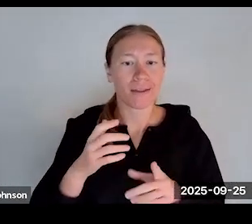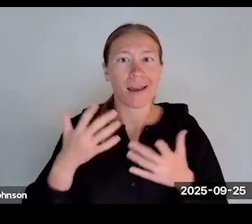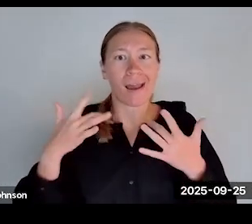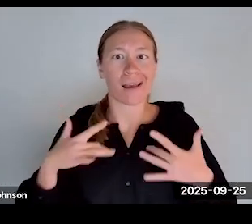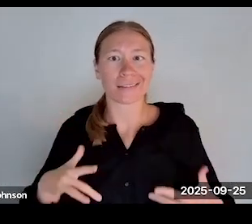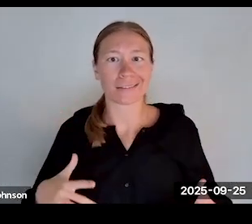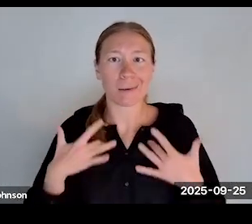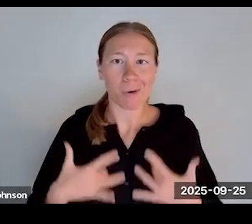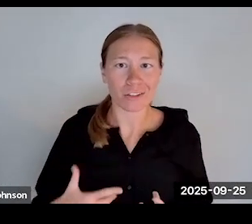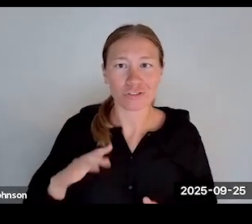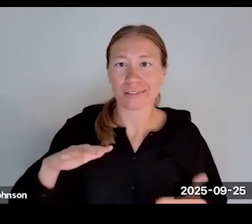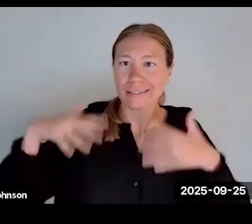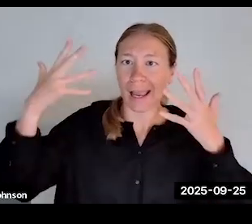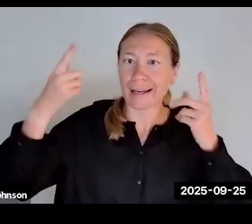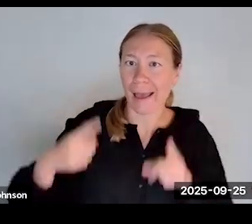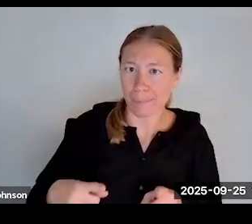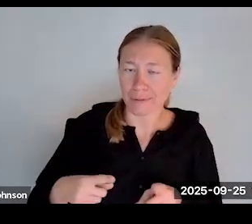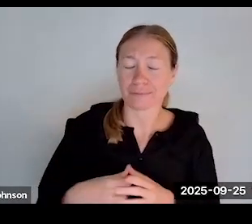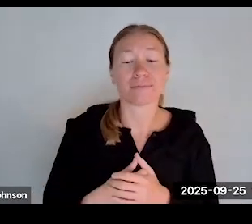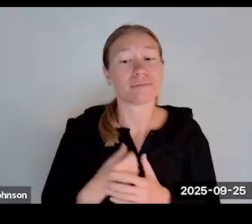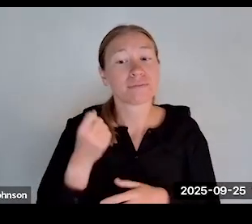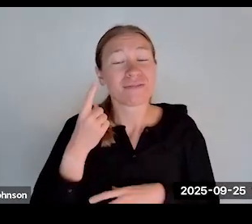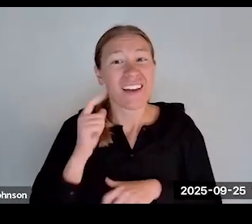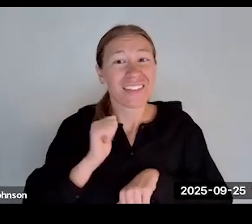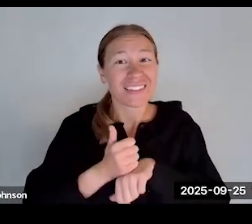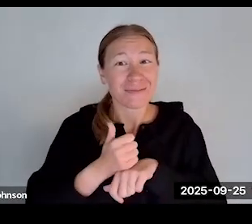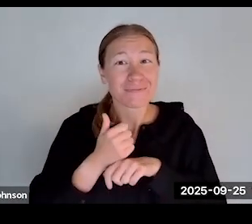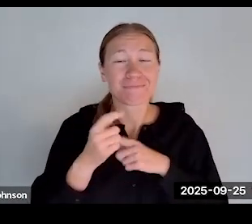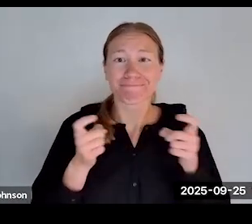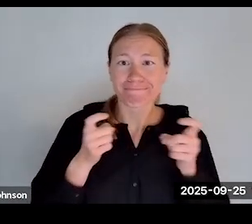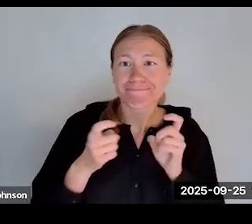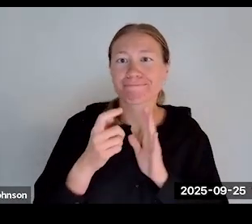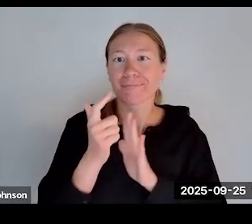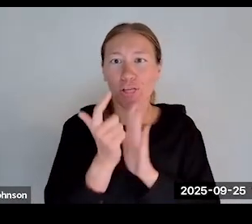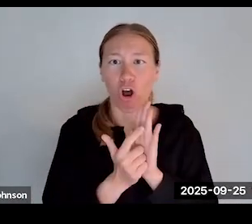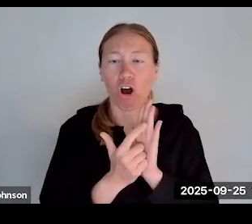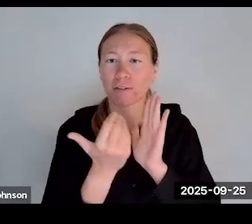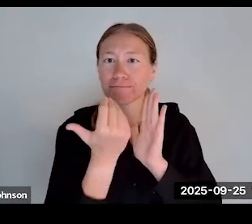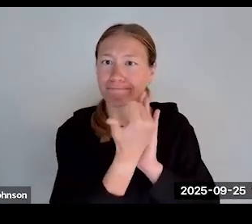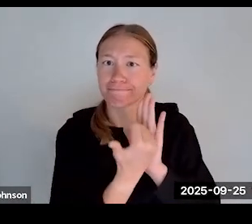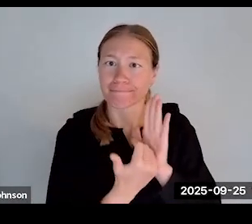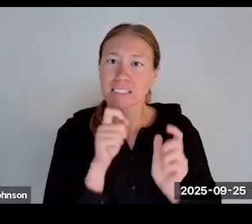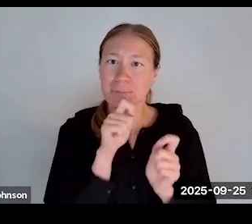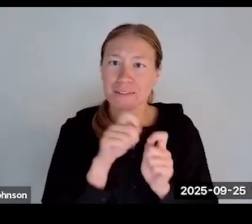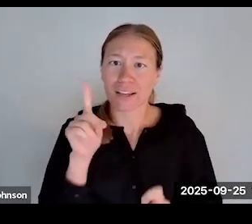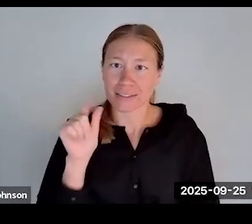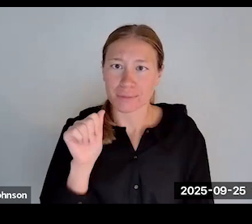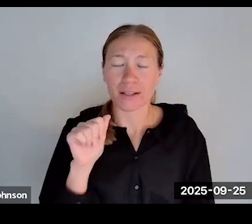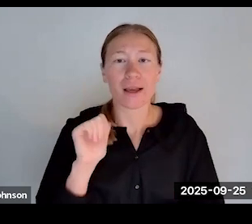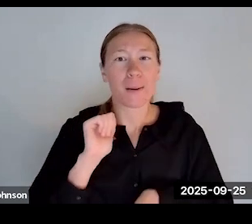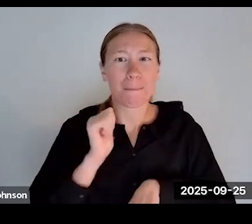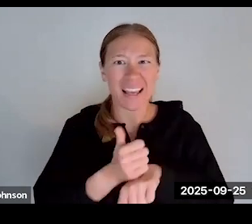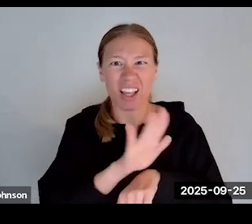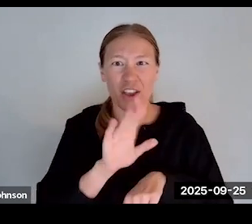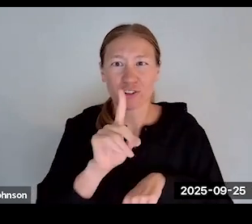or anxiety. The implementing regs even list specific disabilities, which simply based on their diagnosis